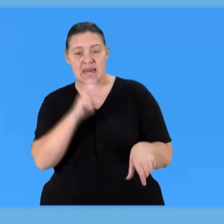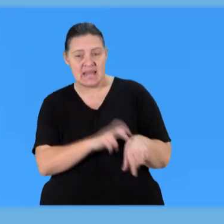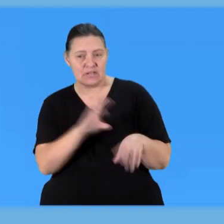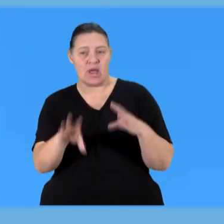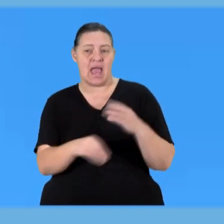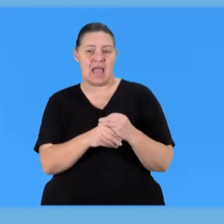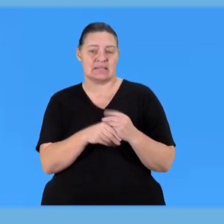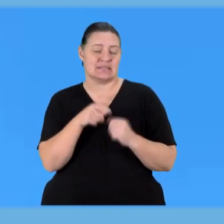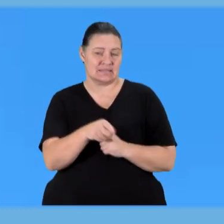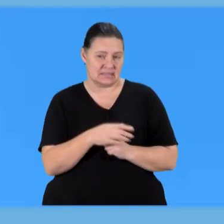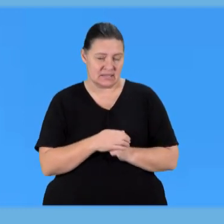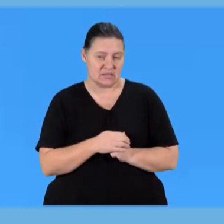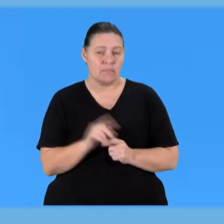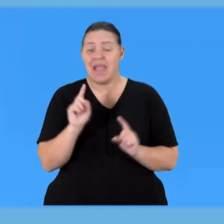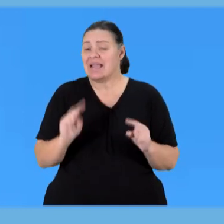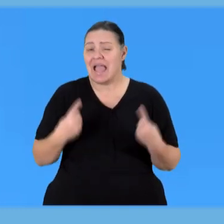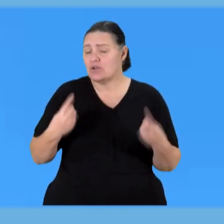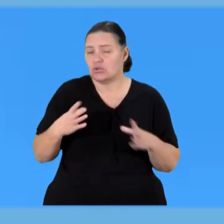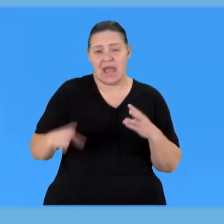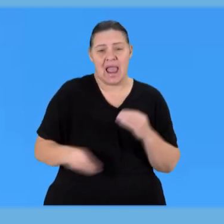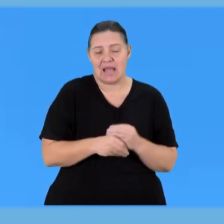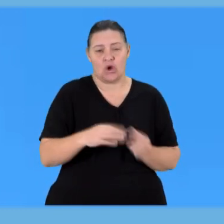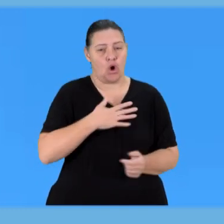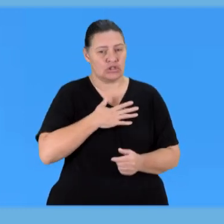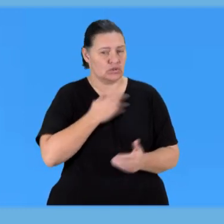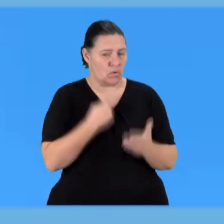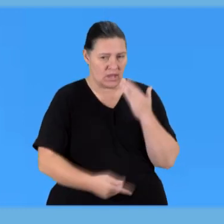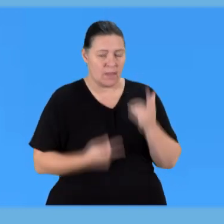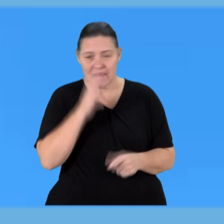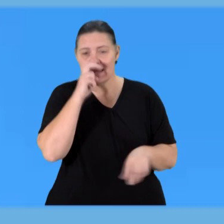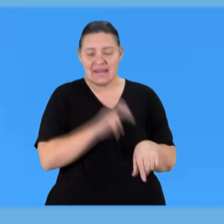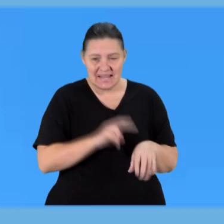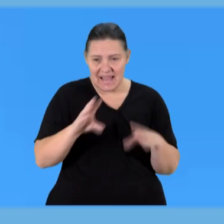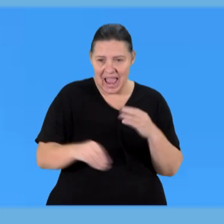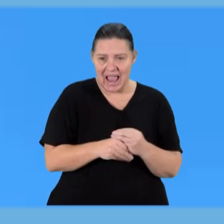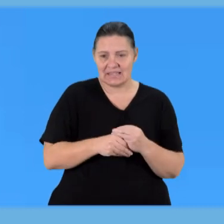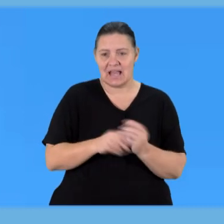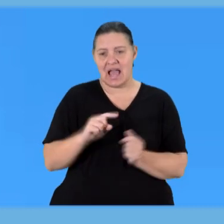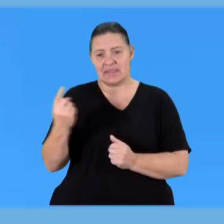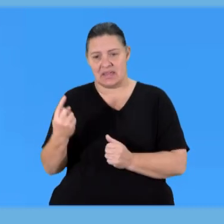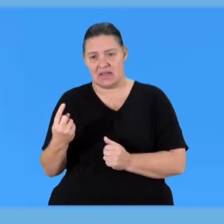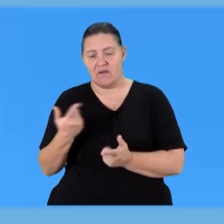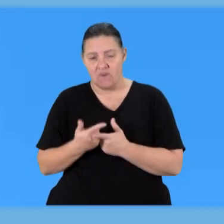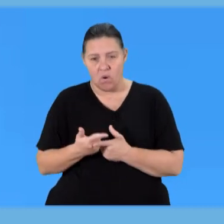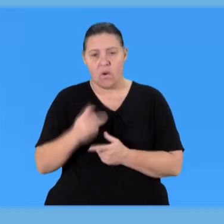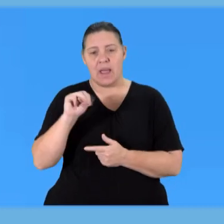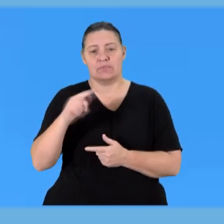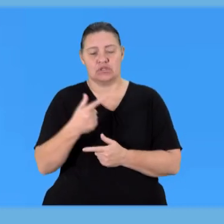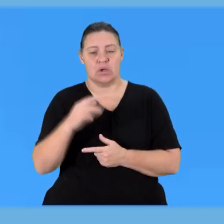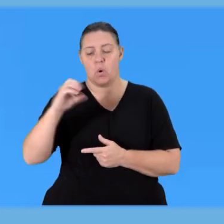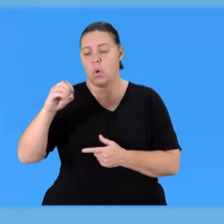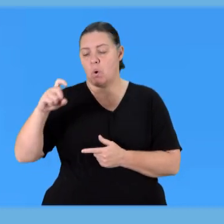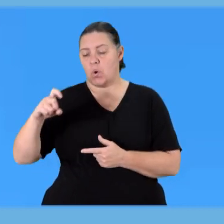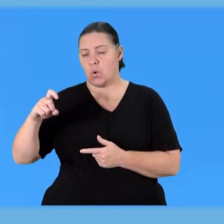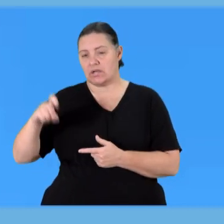to add in another molecule. Remember, I cannot just add an oxygen. I need to add another molecule of the magnesium